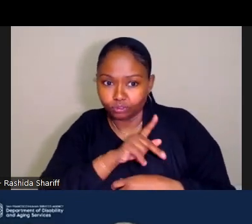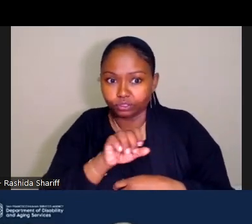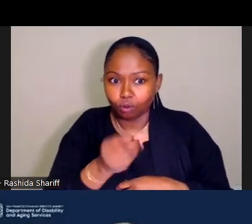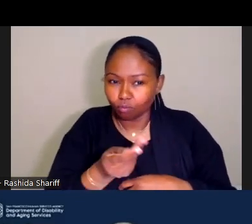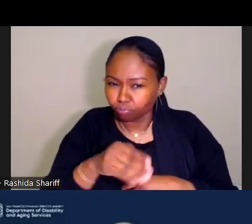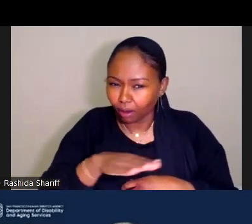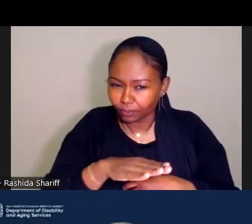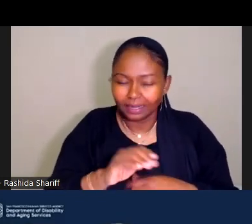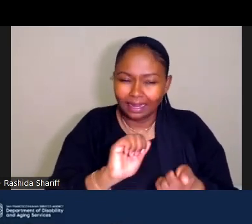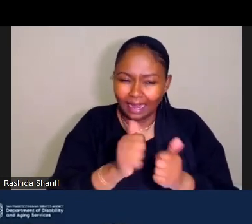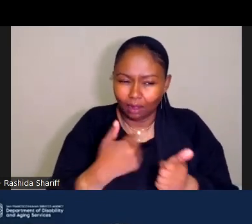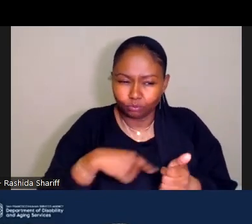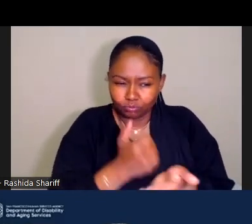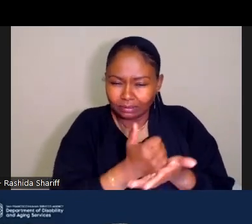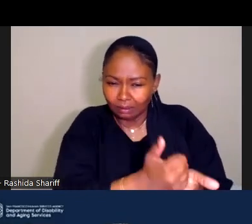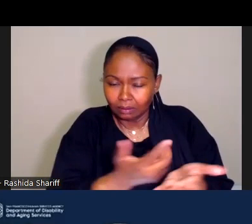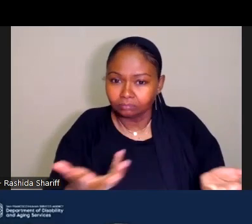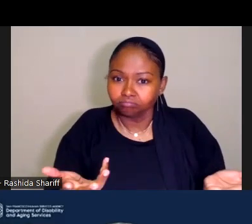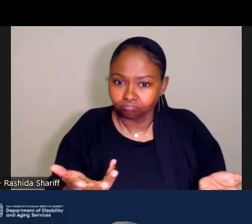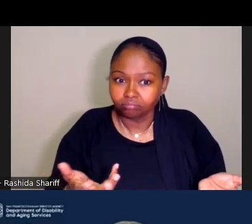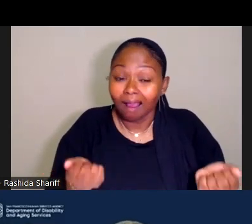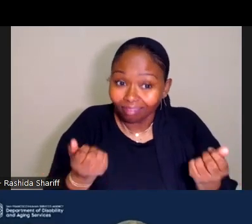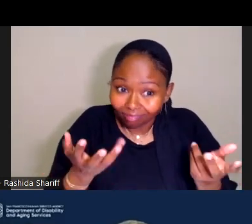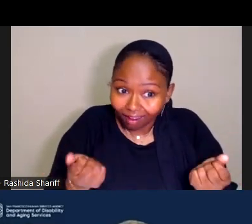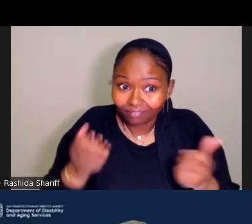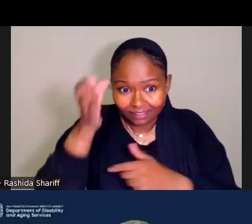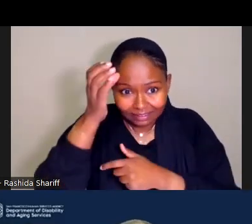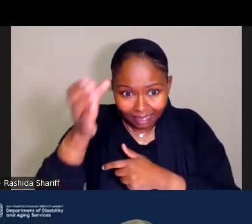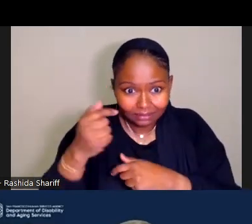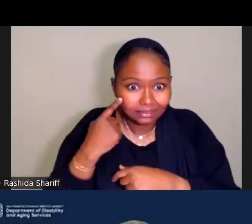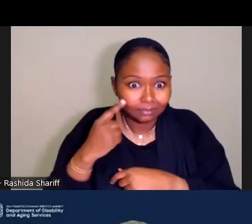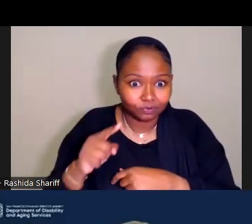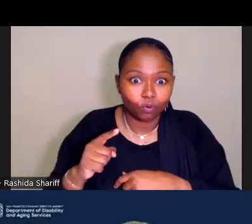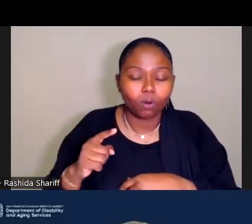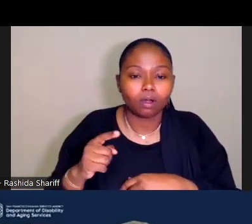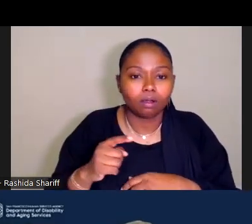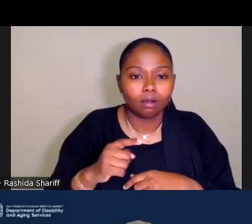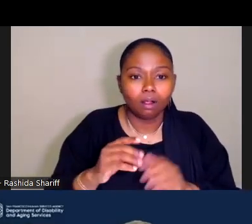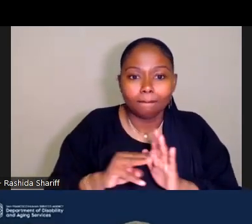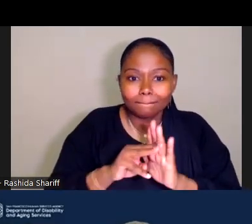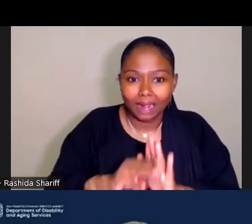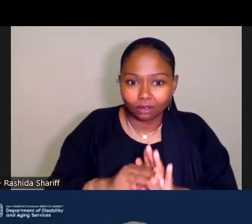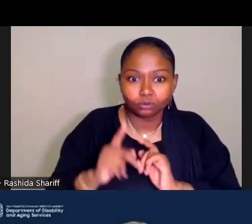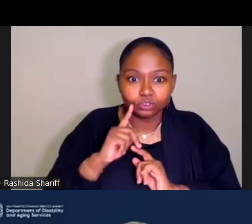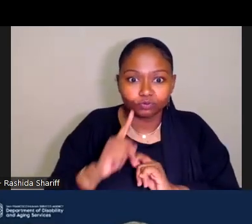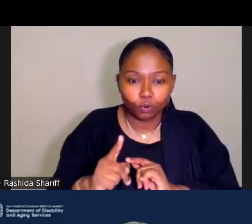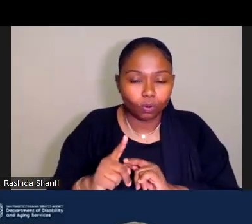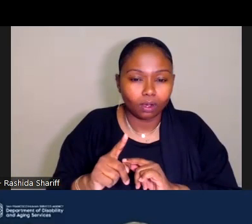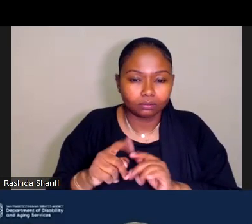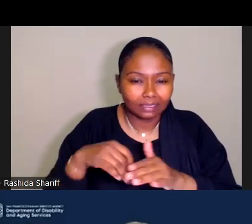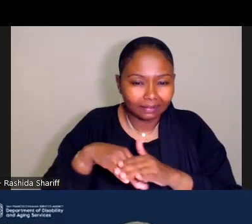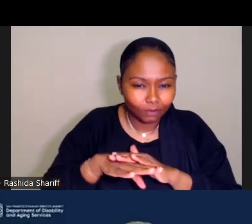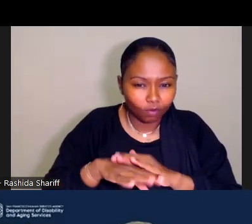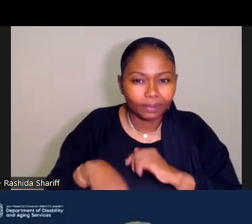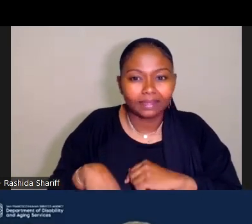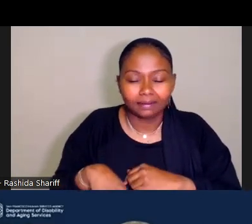of the concepts or models for intervention rely on a multidisciplinary team. So we think